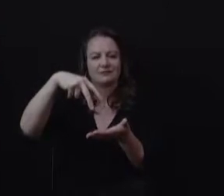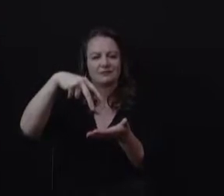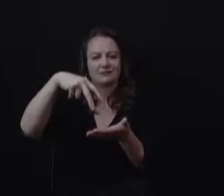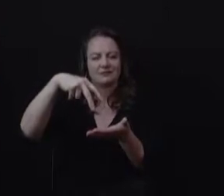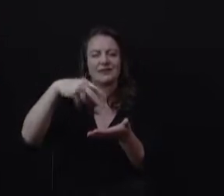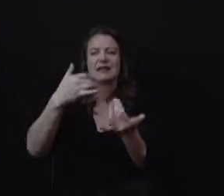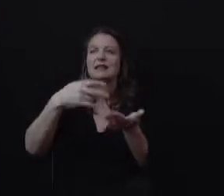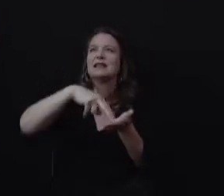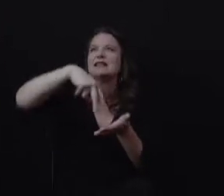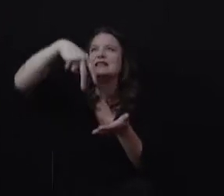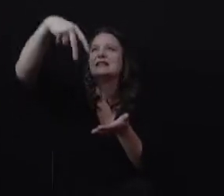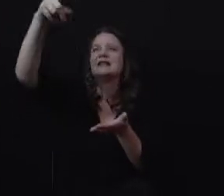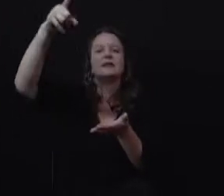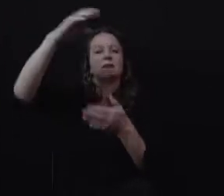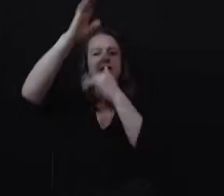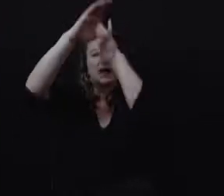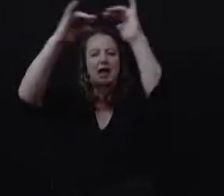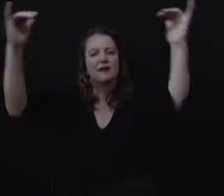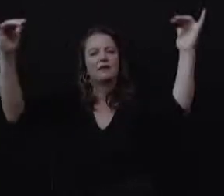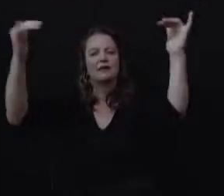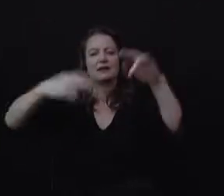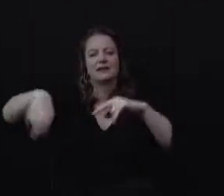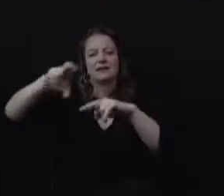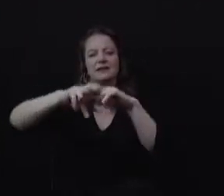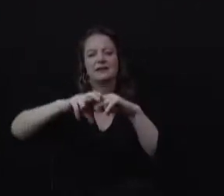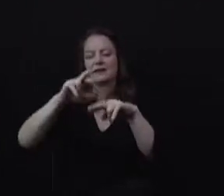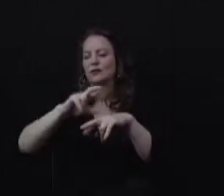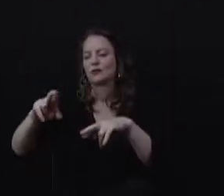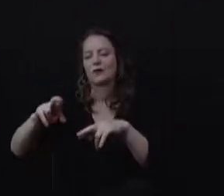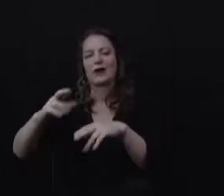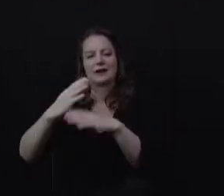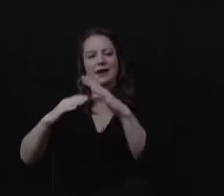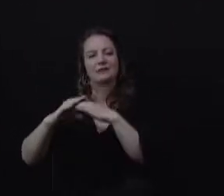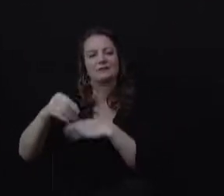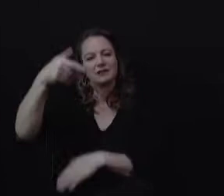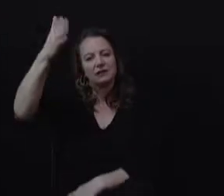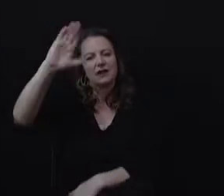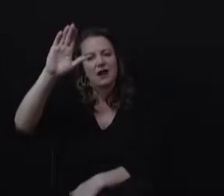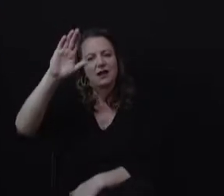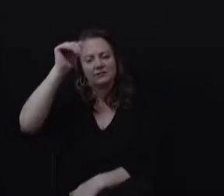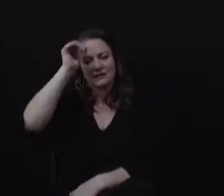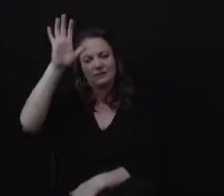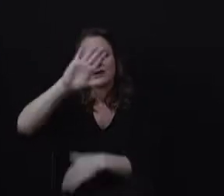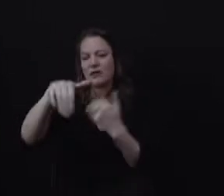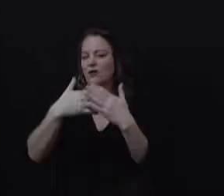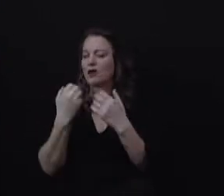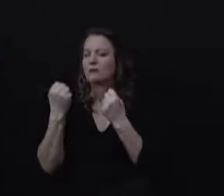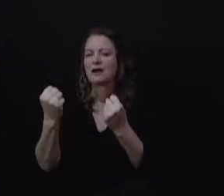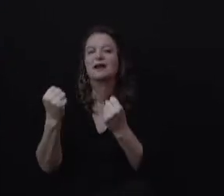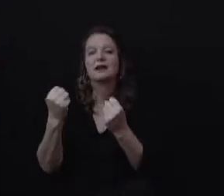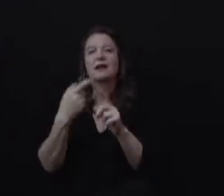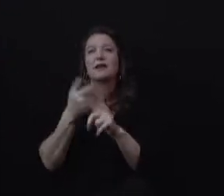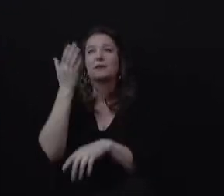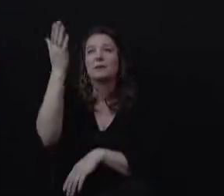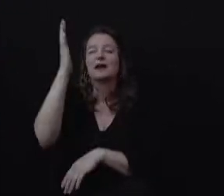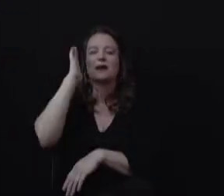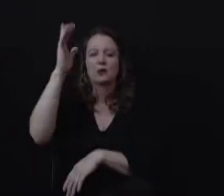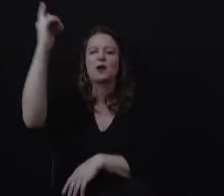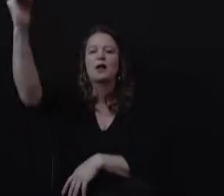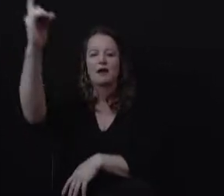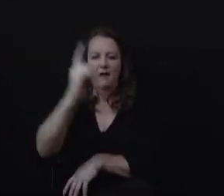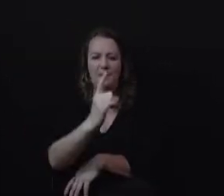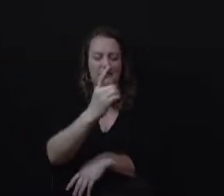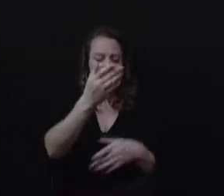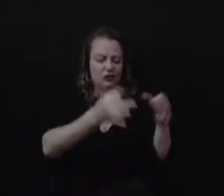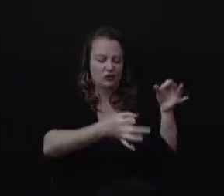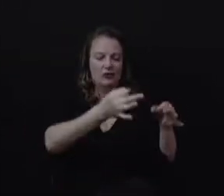he ascended into heaven and is seated at the right hand of God the Father Almighty. From there, he will come to judge